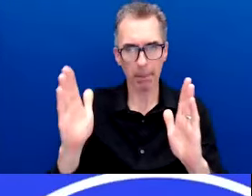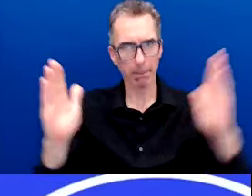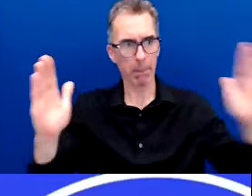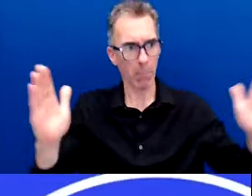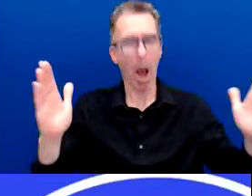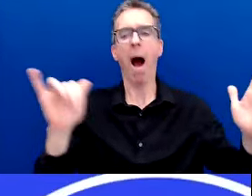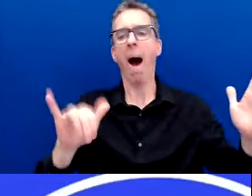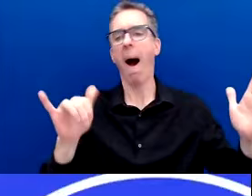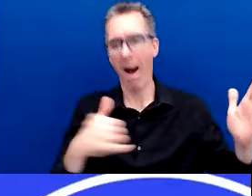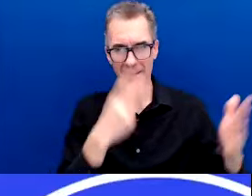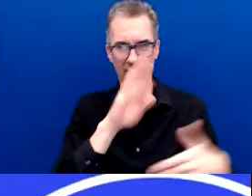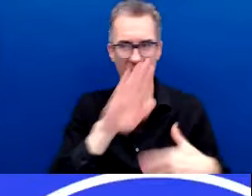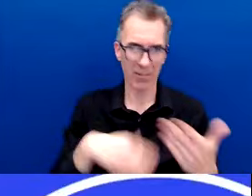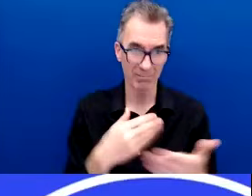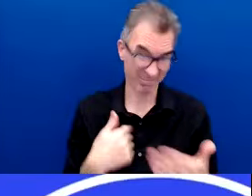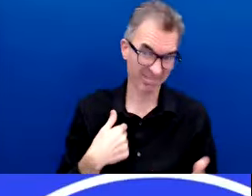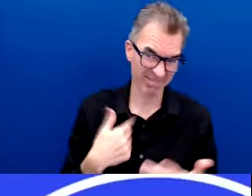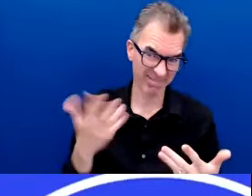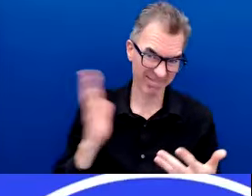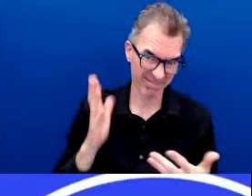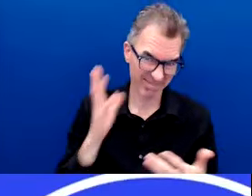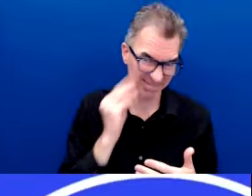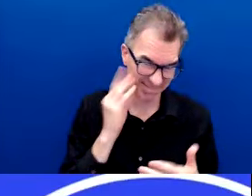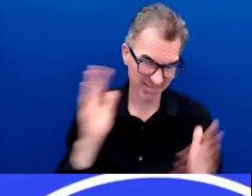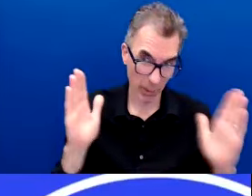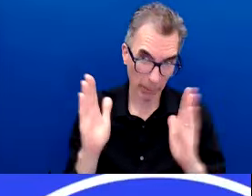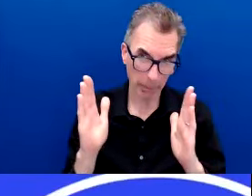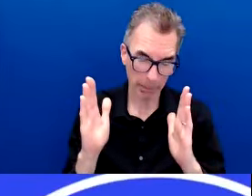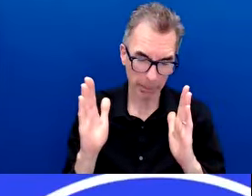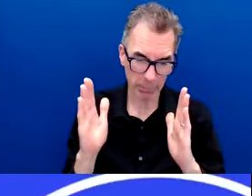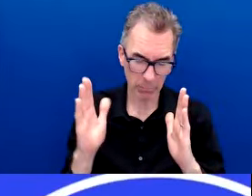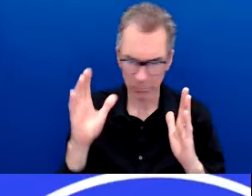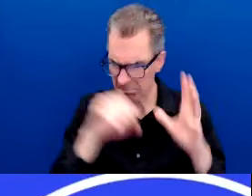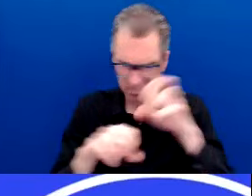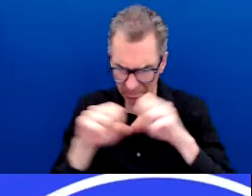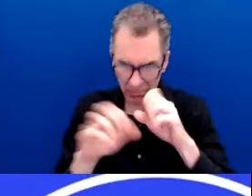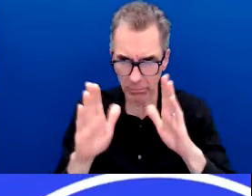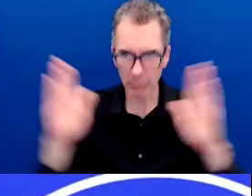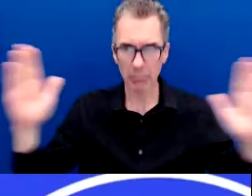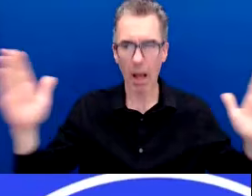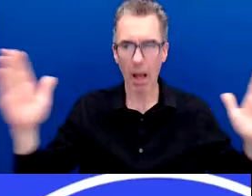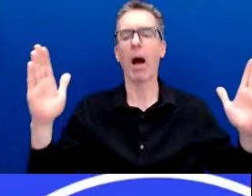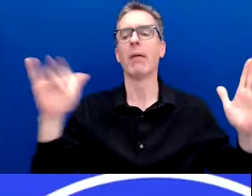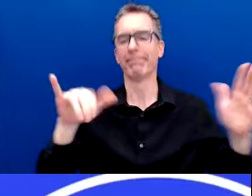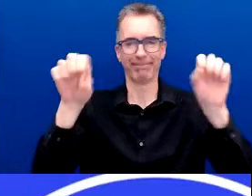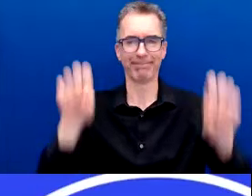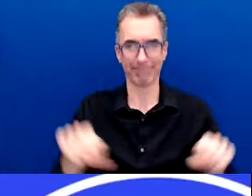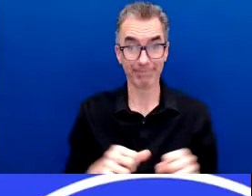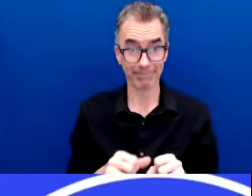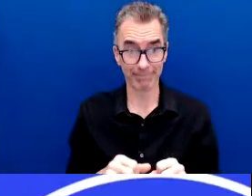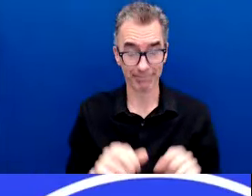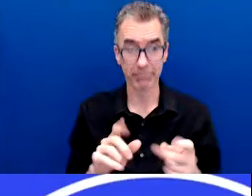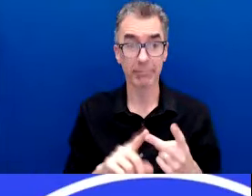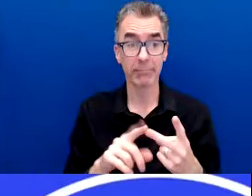didn't see the far right of the screen. So make sure you have a full screen. That was super helpful to me. Be sure your sound is